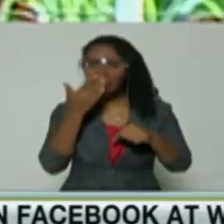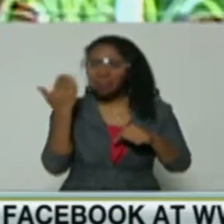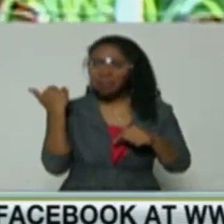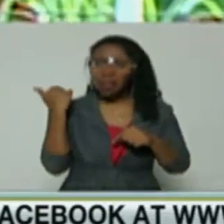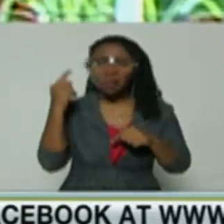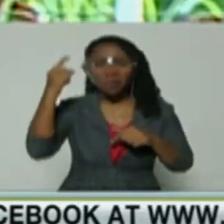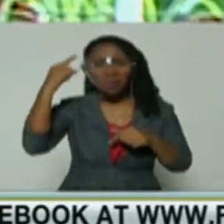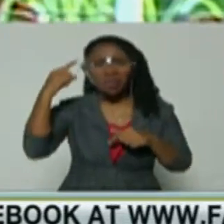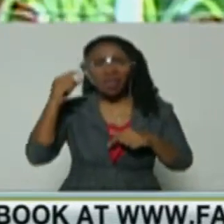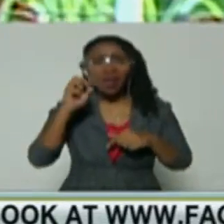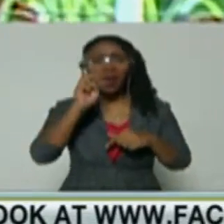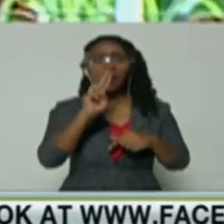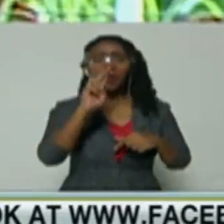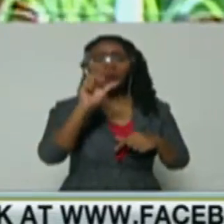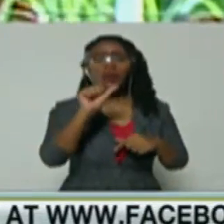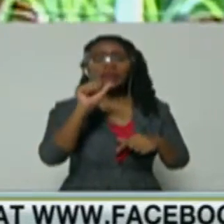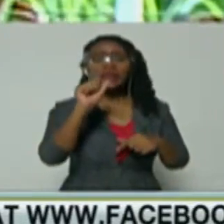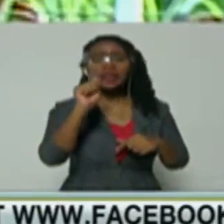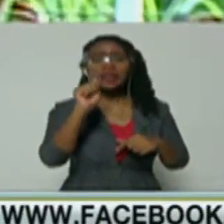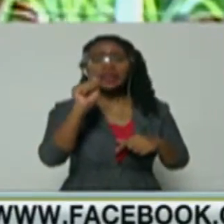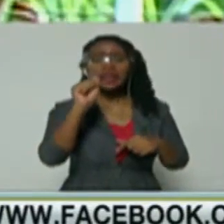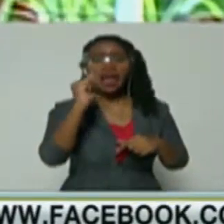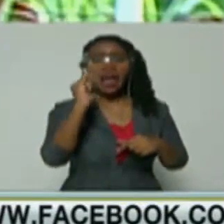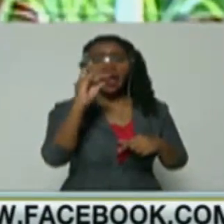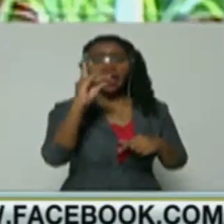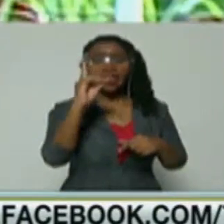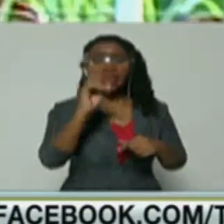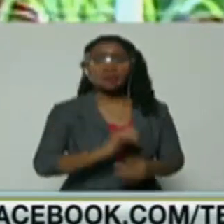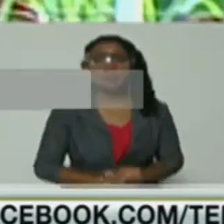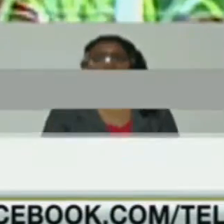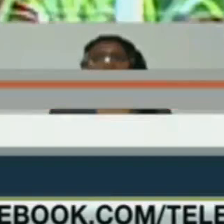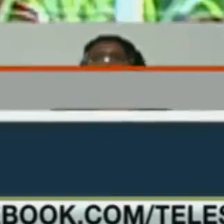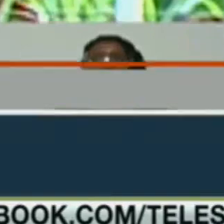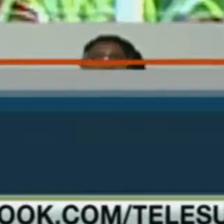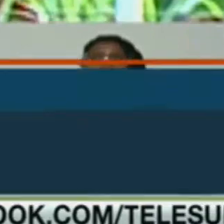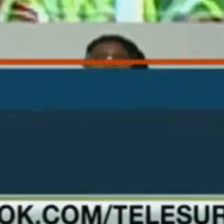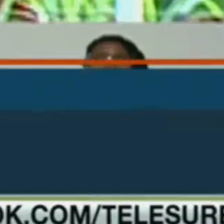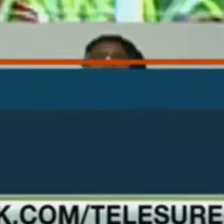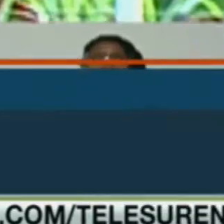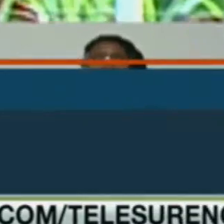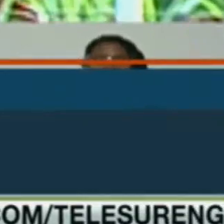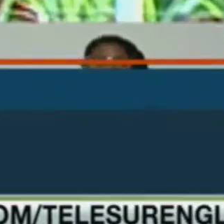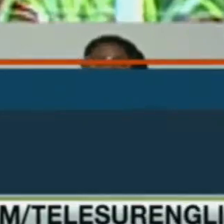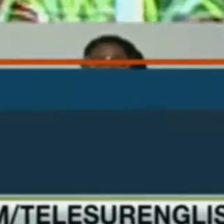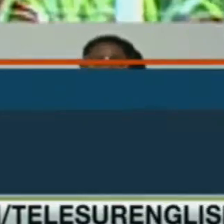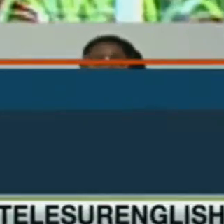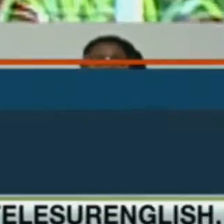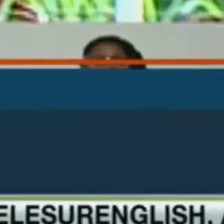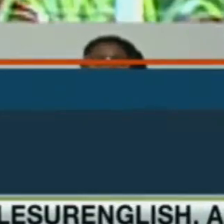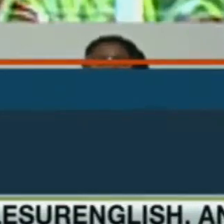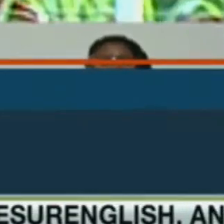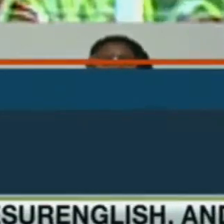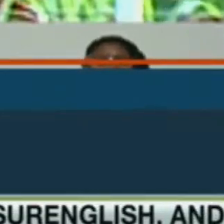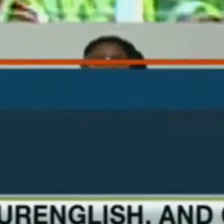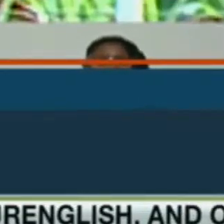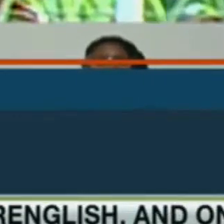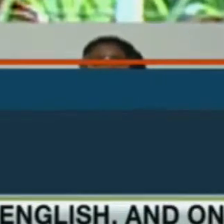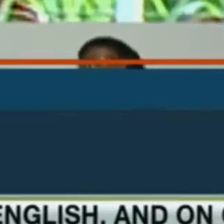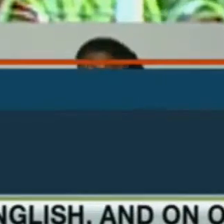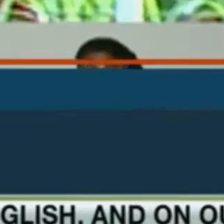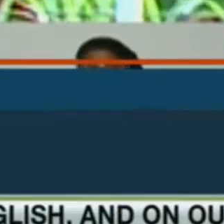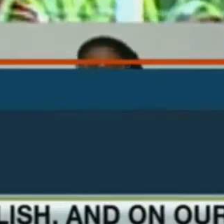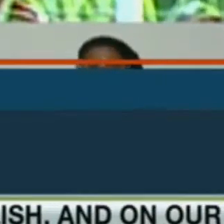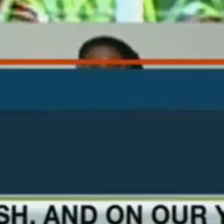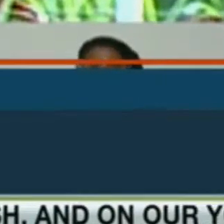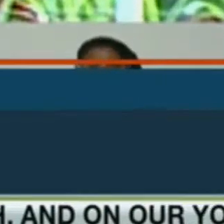These days, USAID, which is the organization of the United States government, one of the